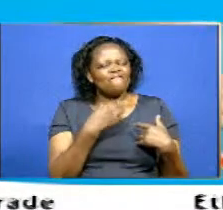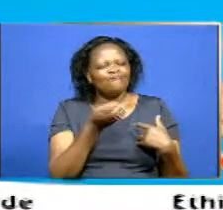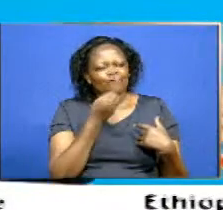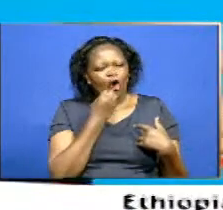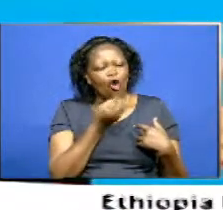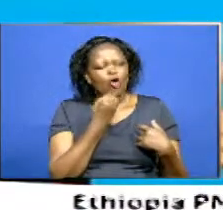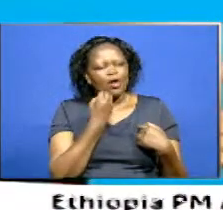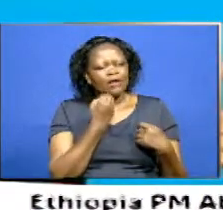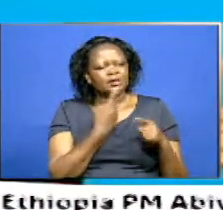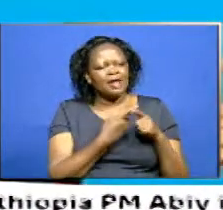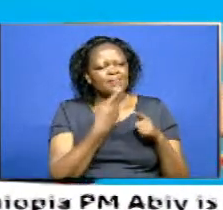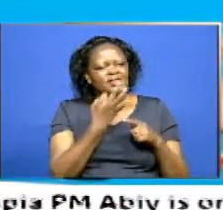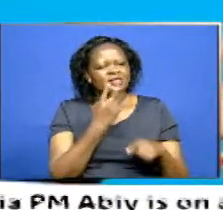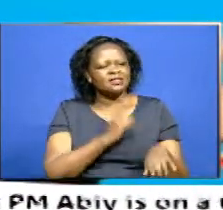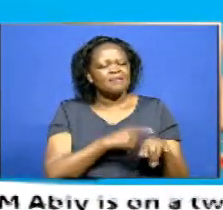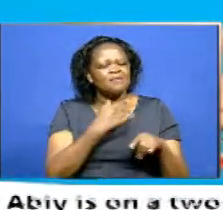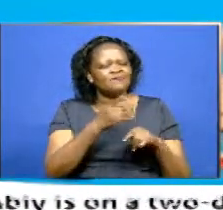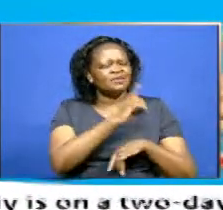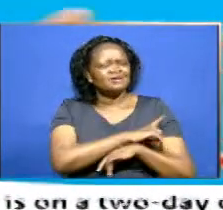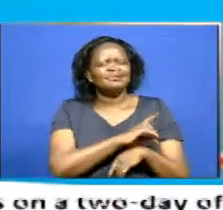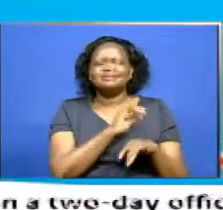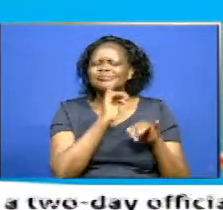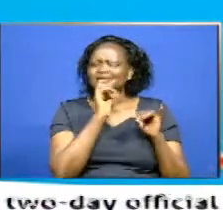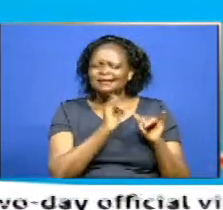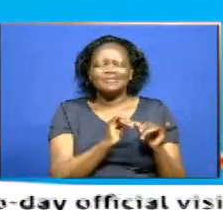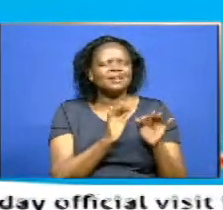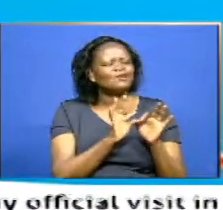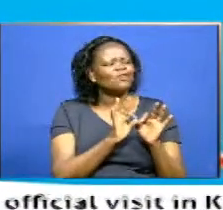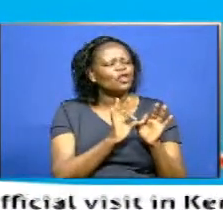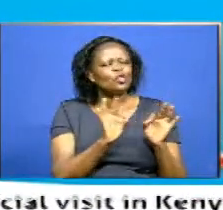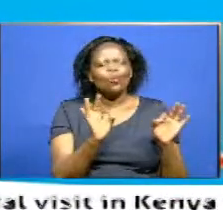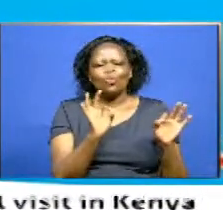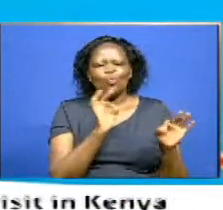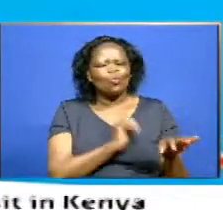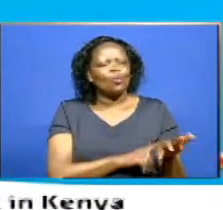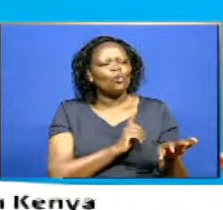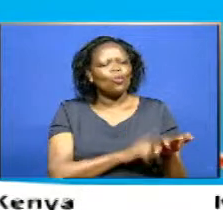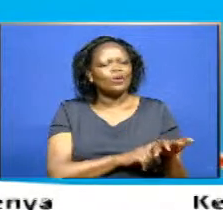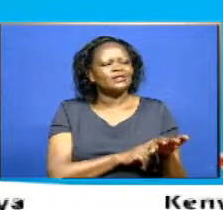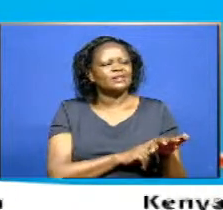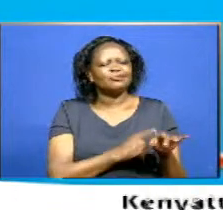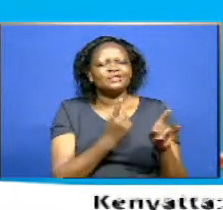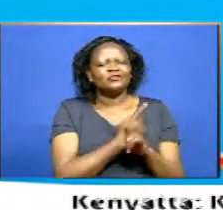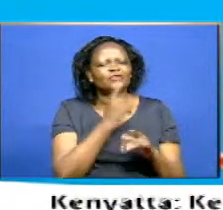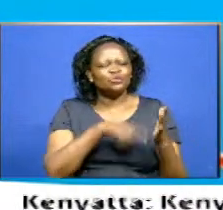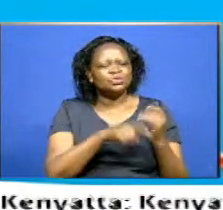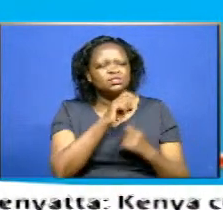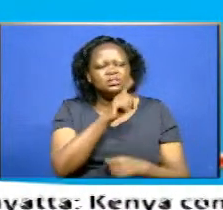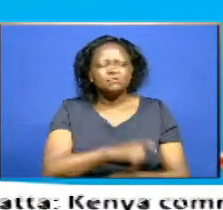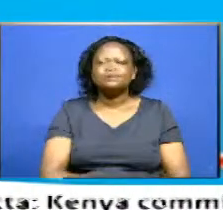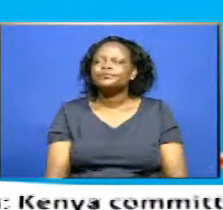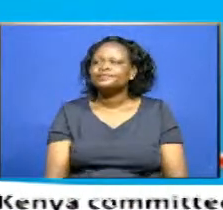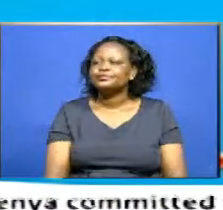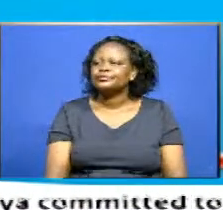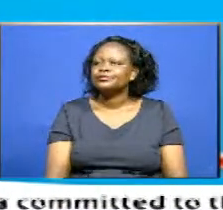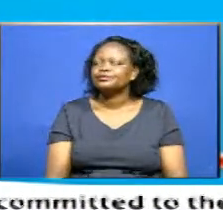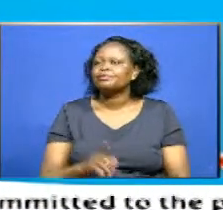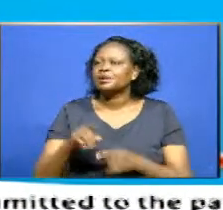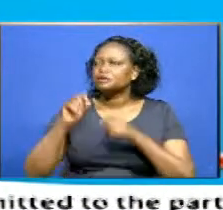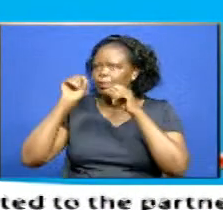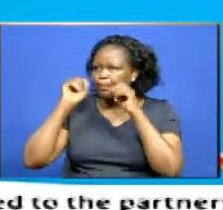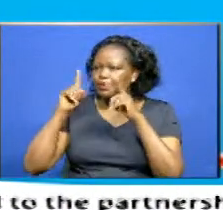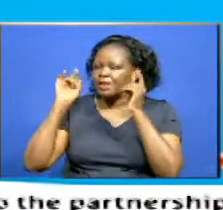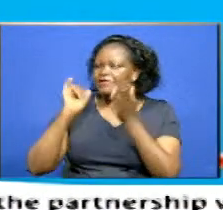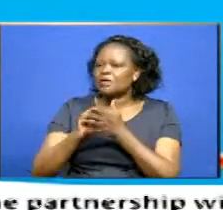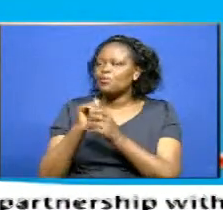mean, that has been the norm for the longest time. I think the important thing to realize is that we all operate with some